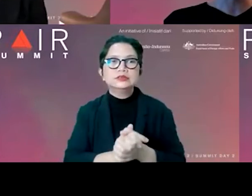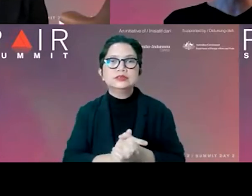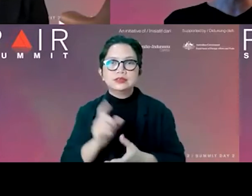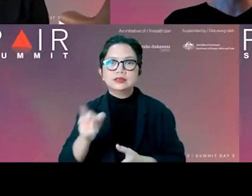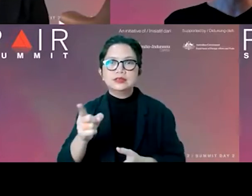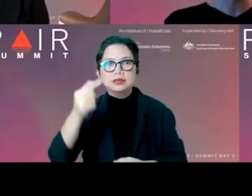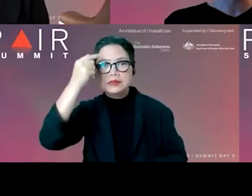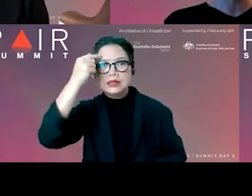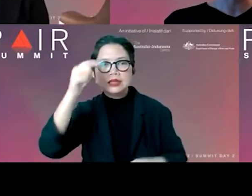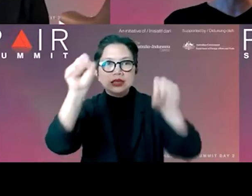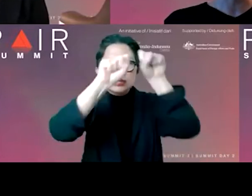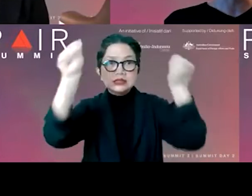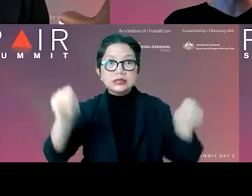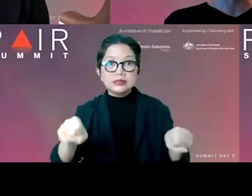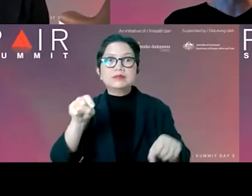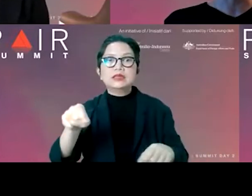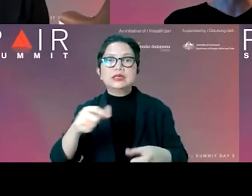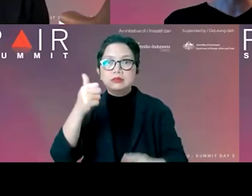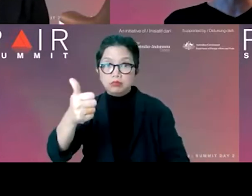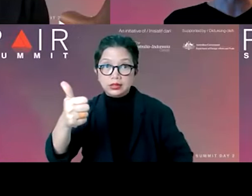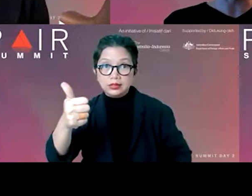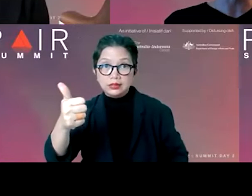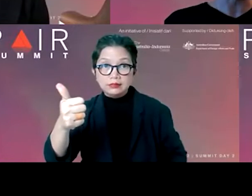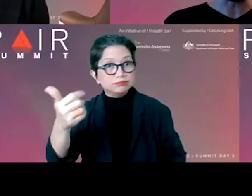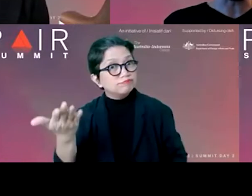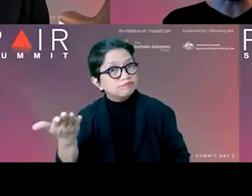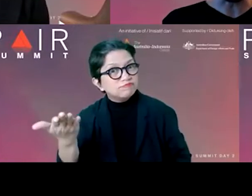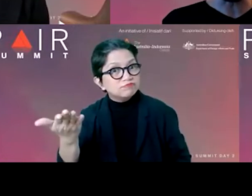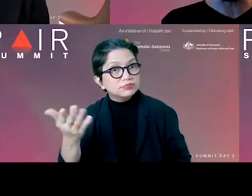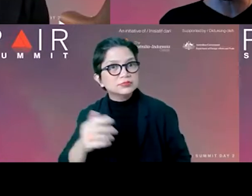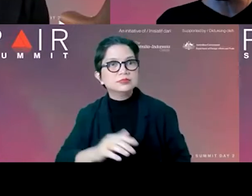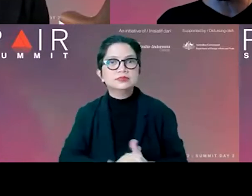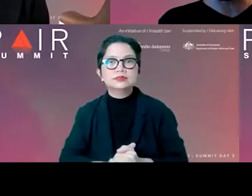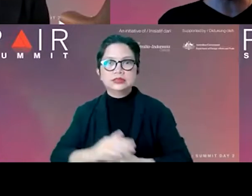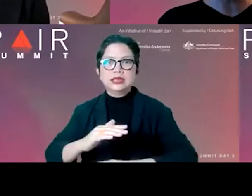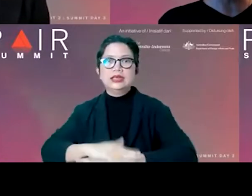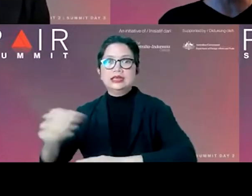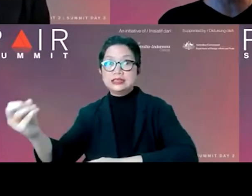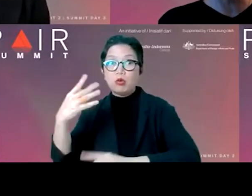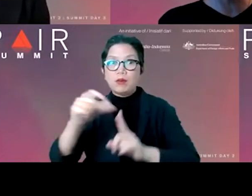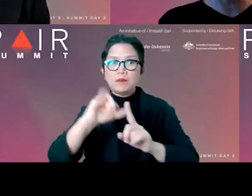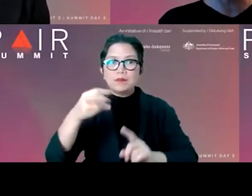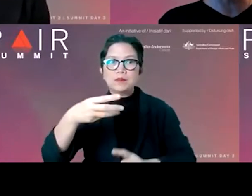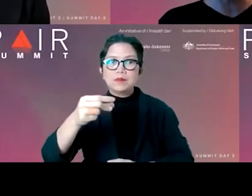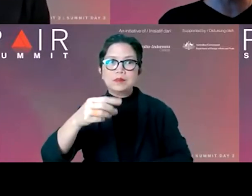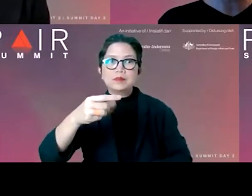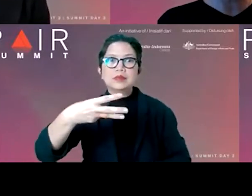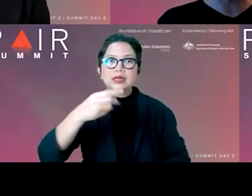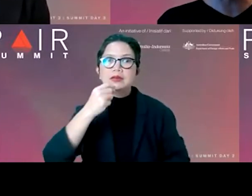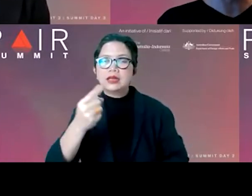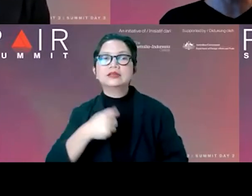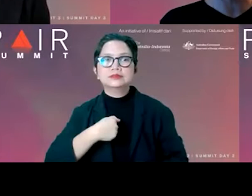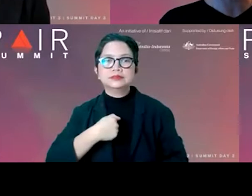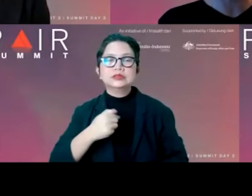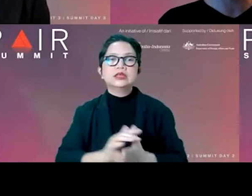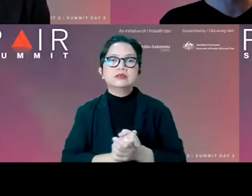Yeah, I guess, you know, so I'm good at models, but the problem is, you know, you could make a model and you